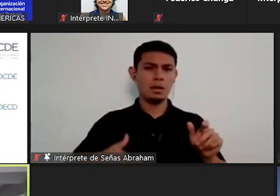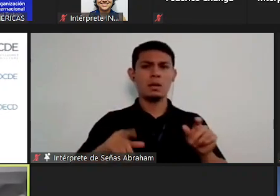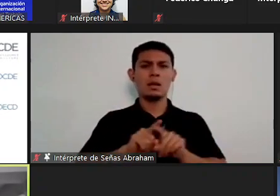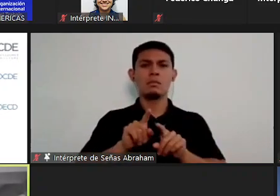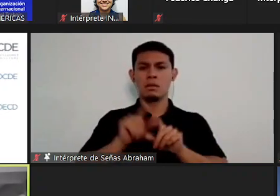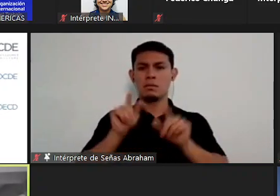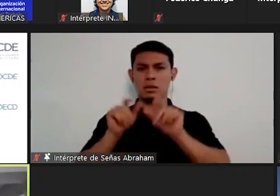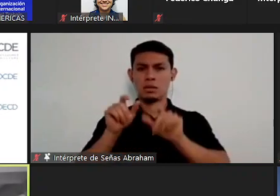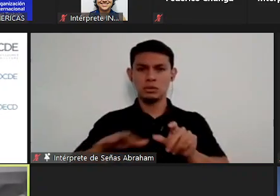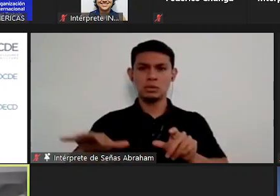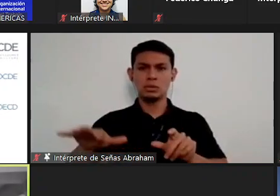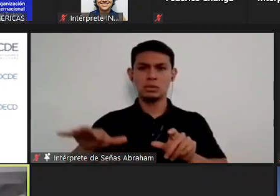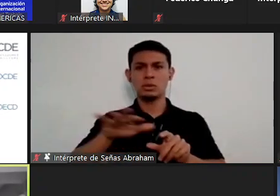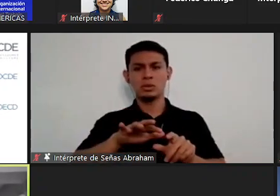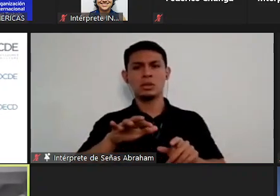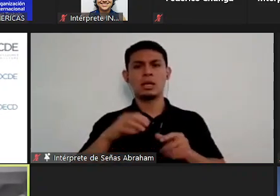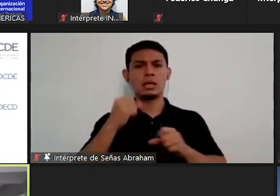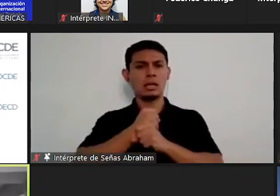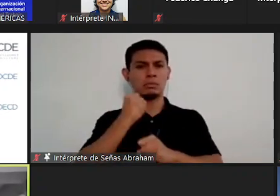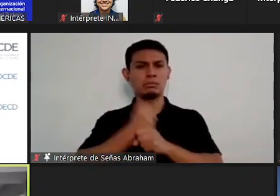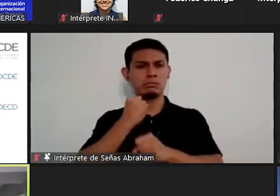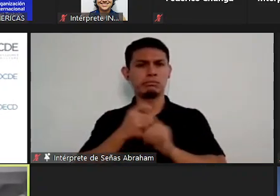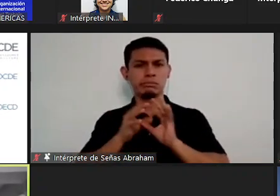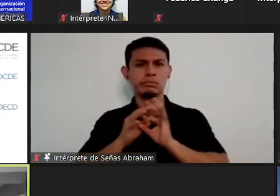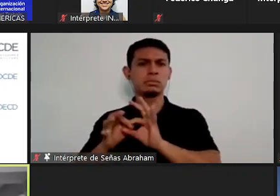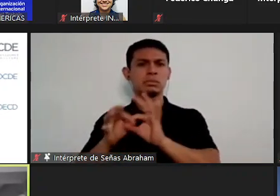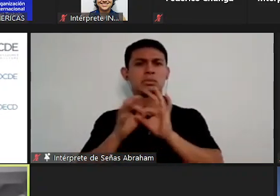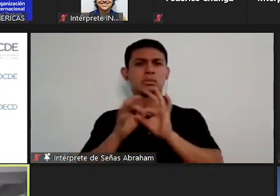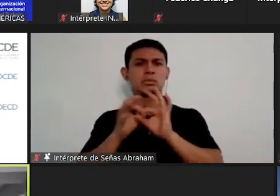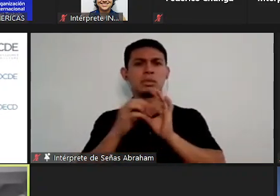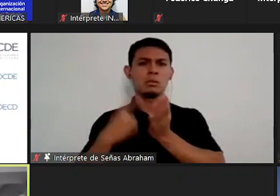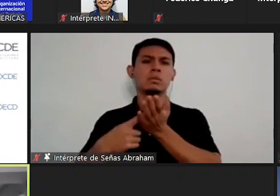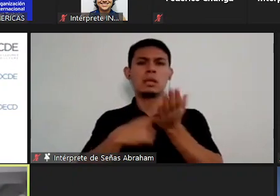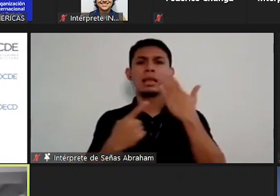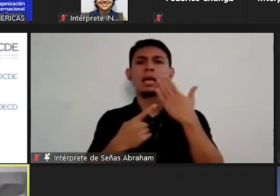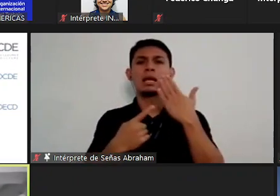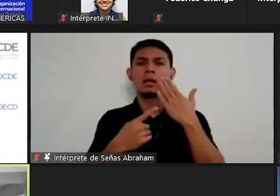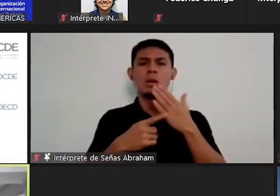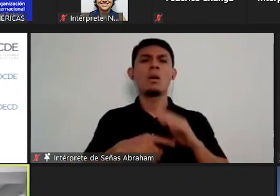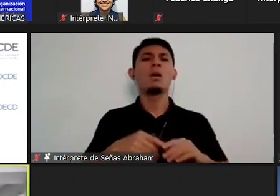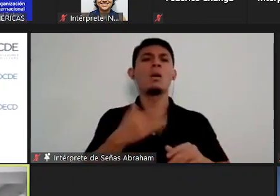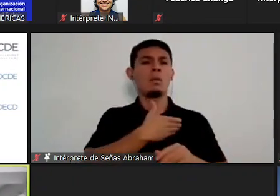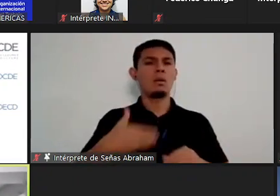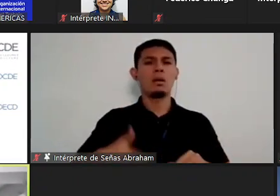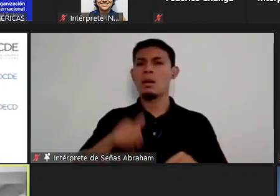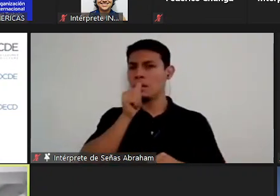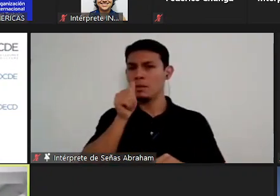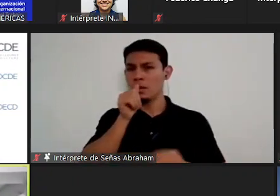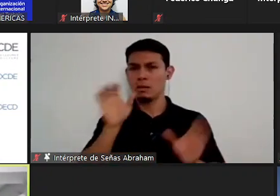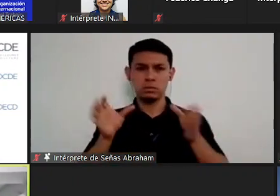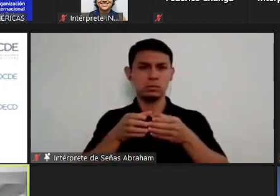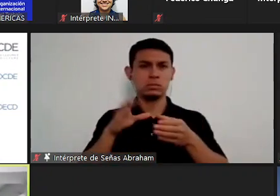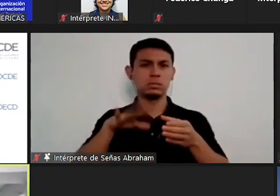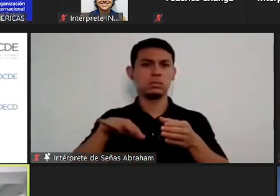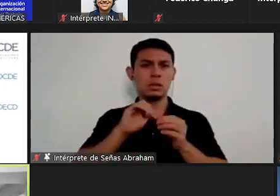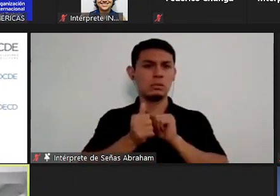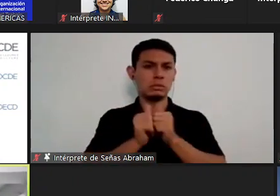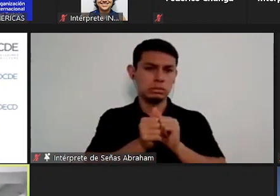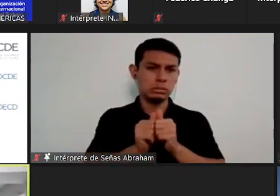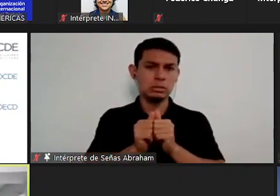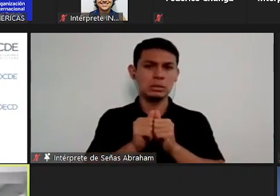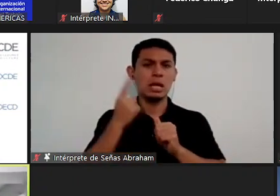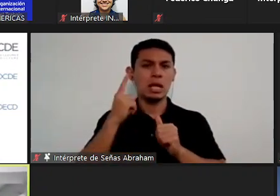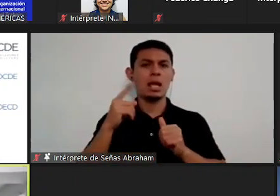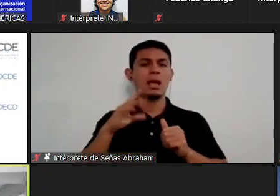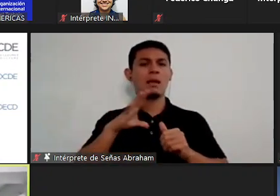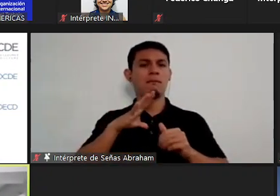sector private sector academia and civil society and worked by technicians are produced